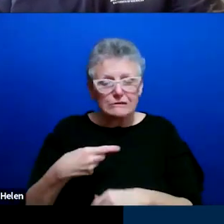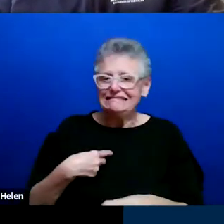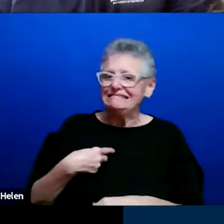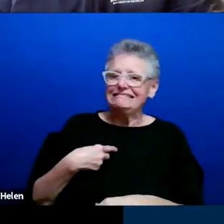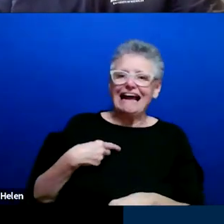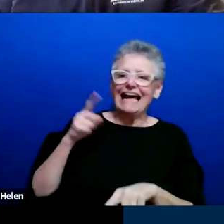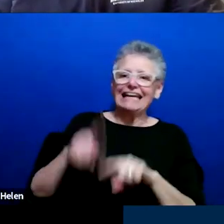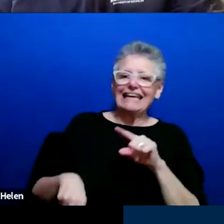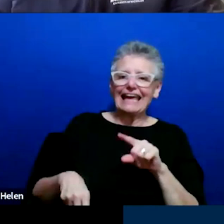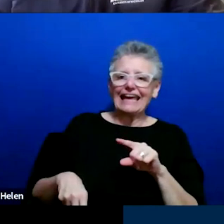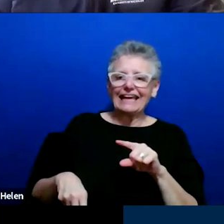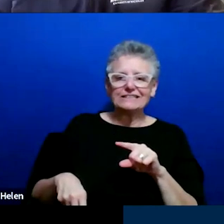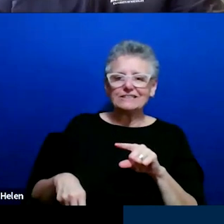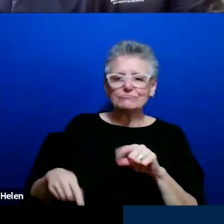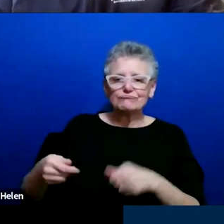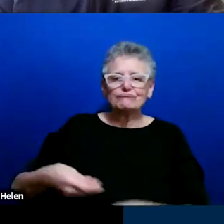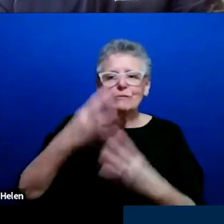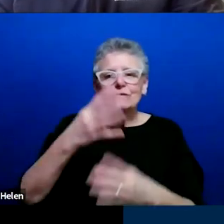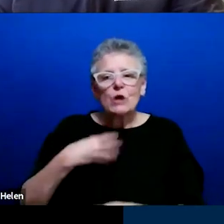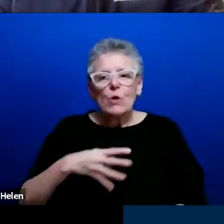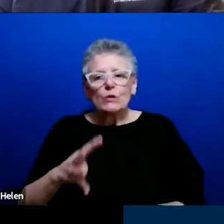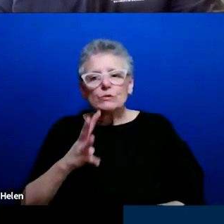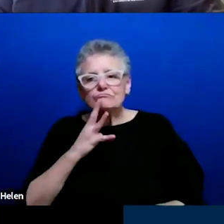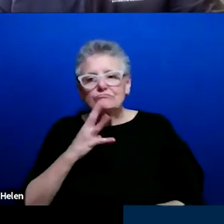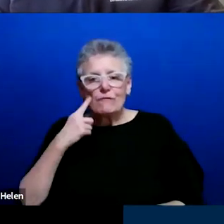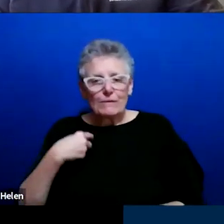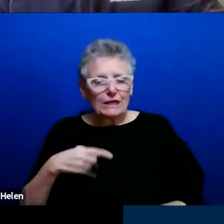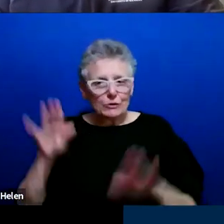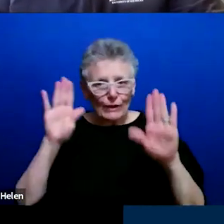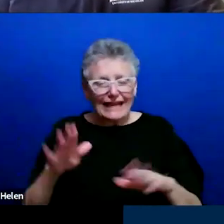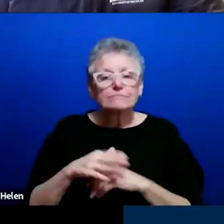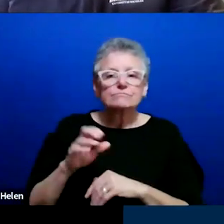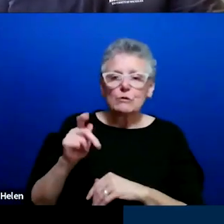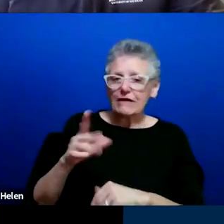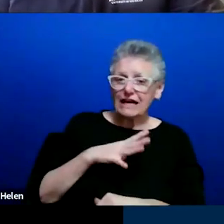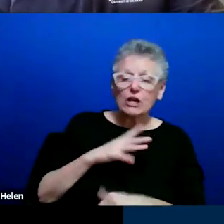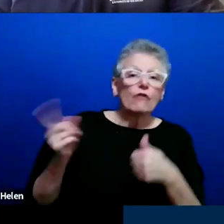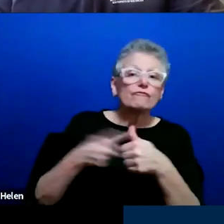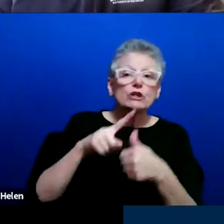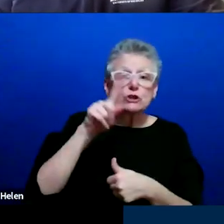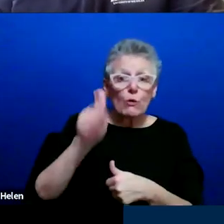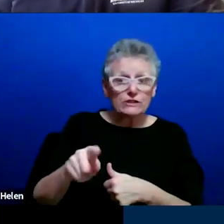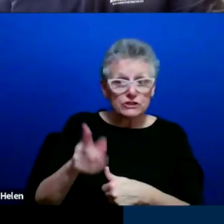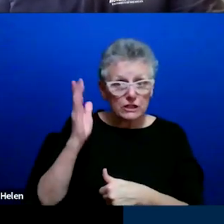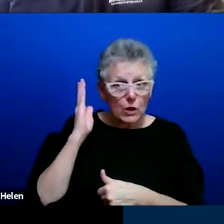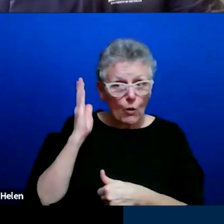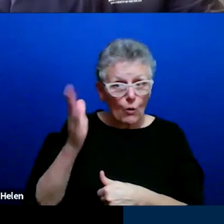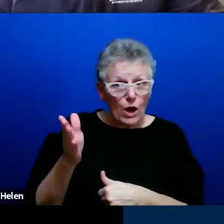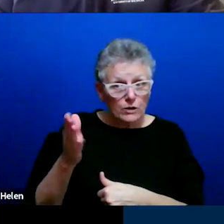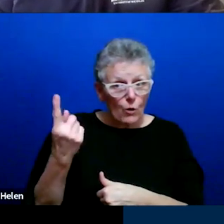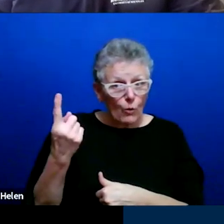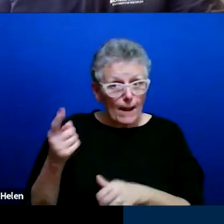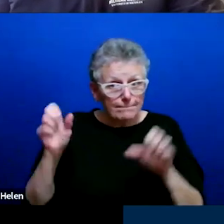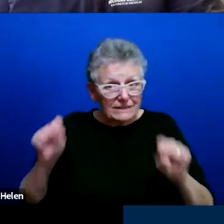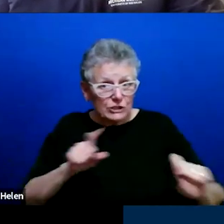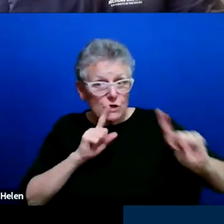I can't bring my Zoom thing up, so reading them out would be great. Yeah, no problem. So first question is, would one potential